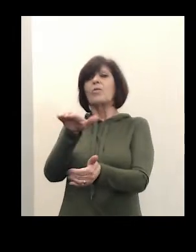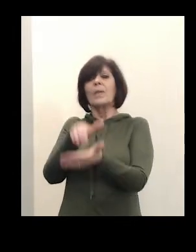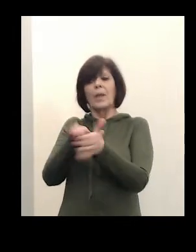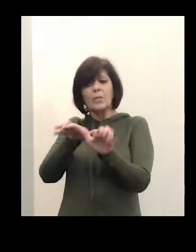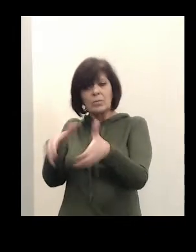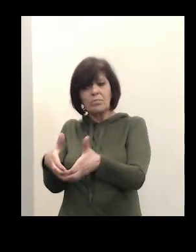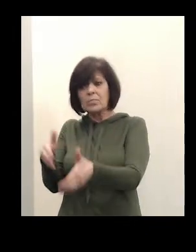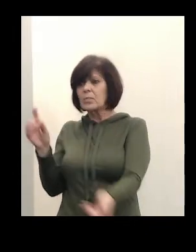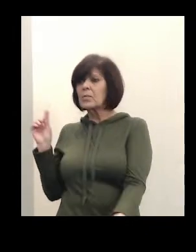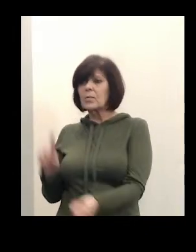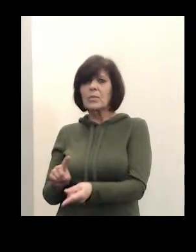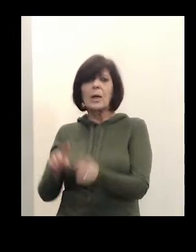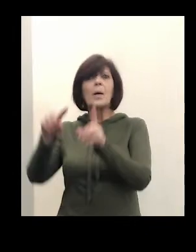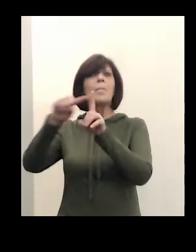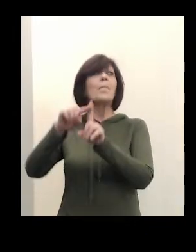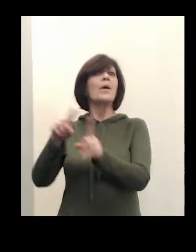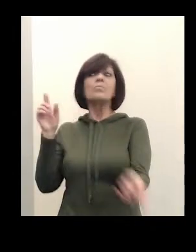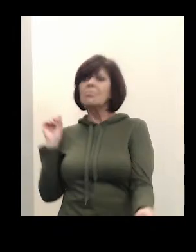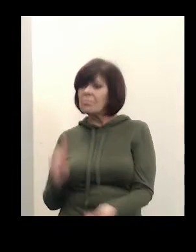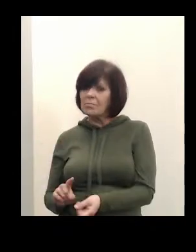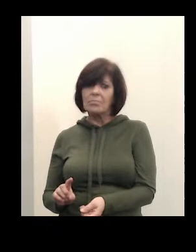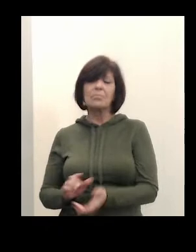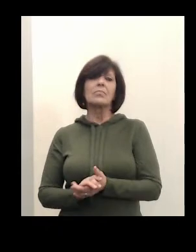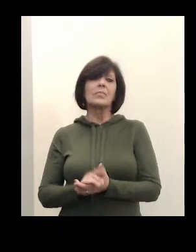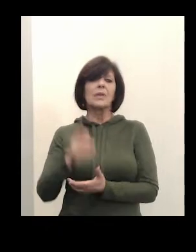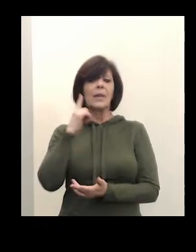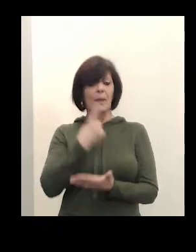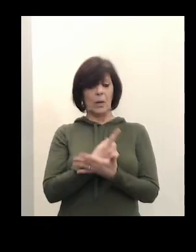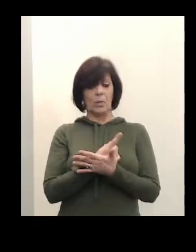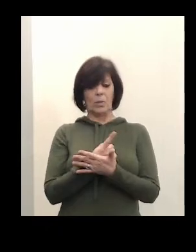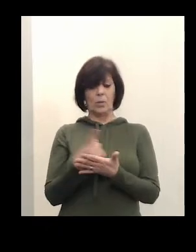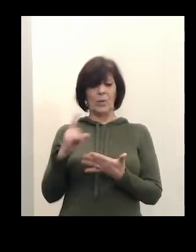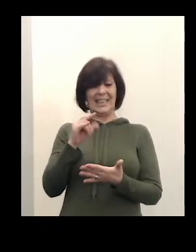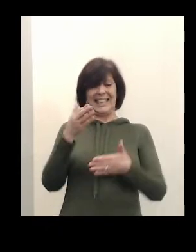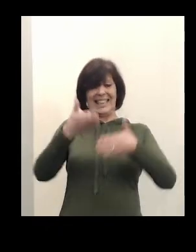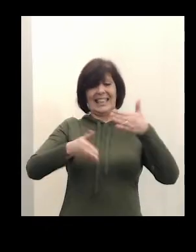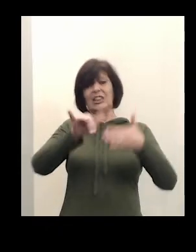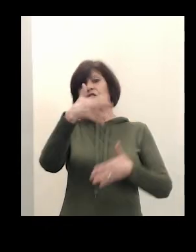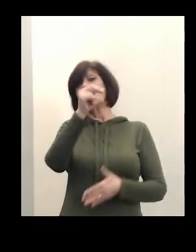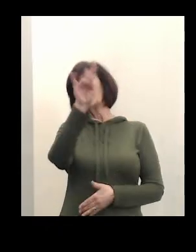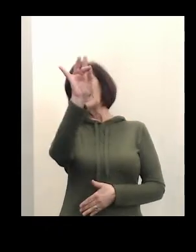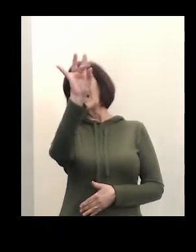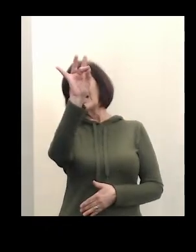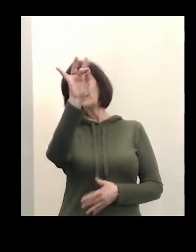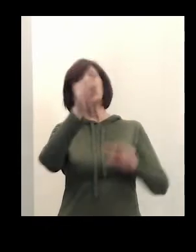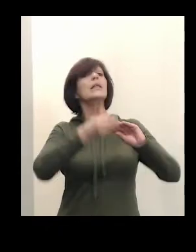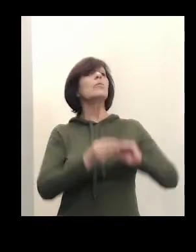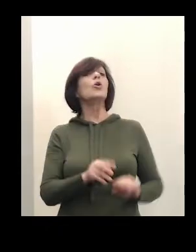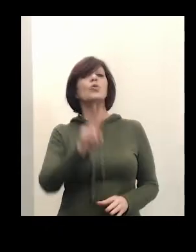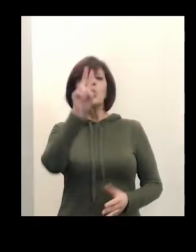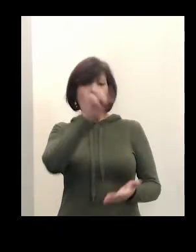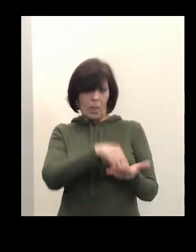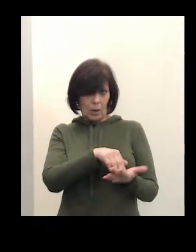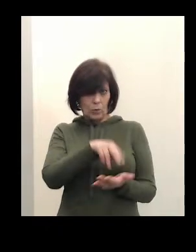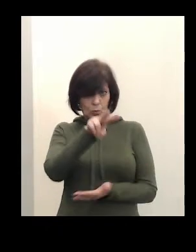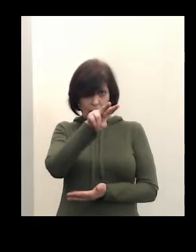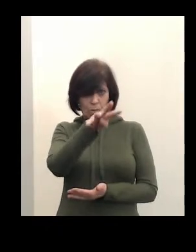have dropped. For example, for the week that ended January 8th, there were 2,024